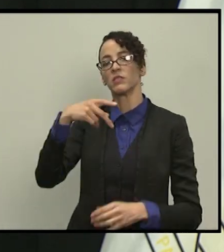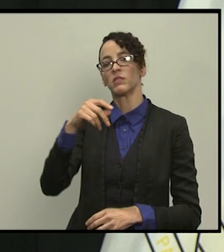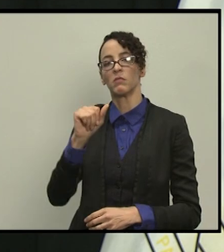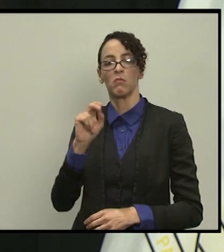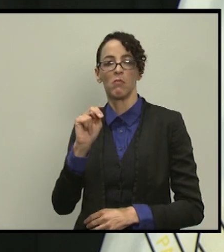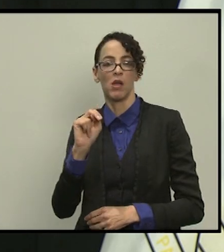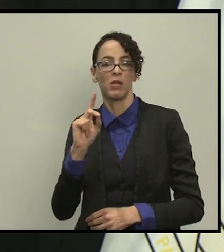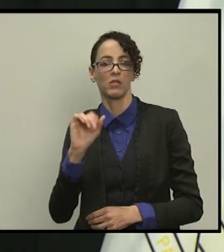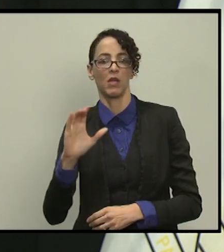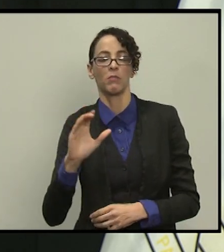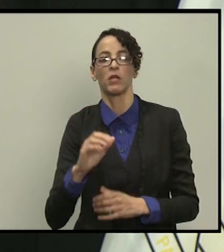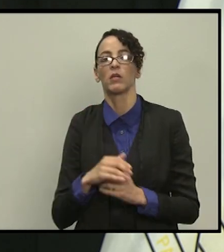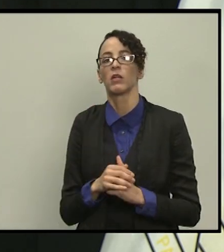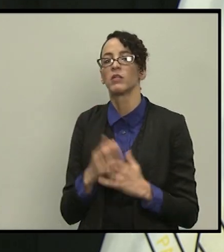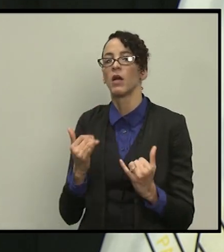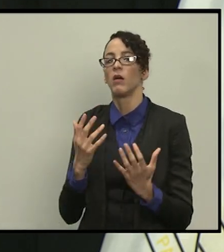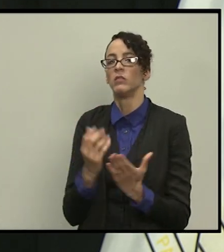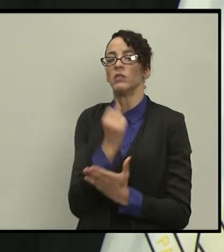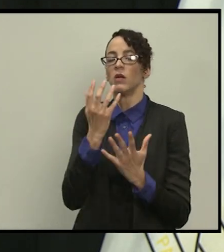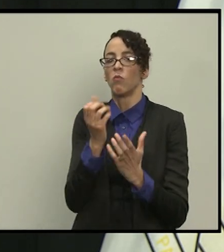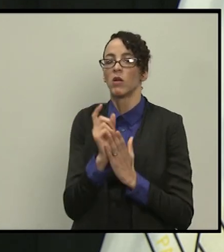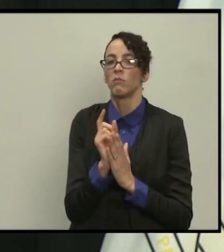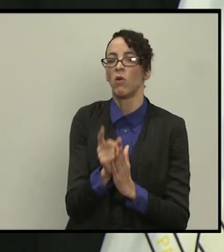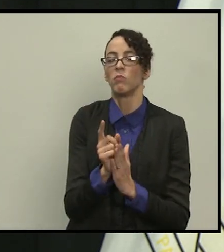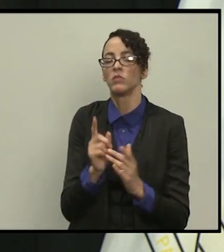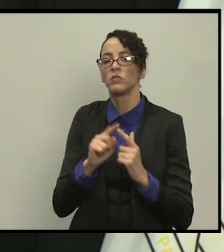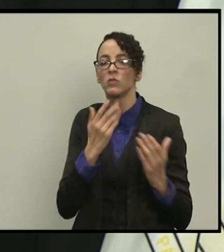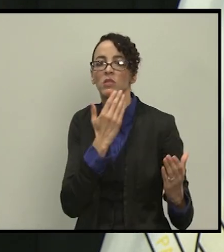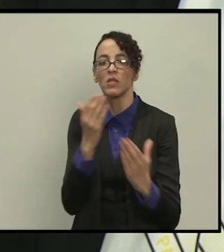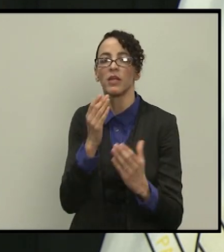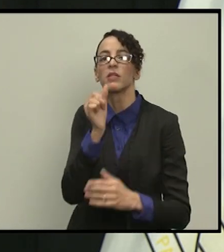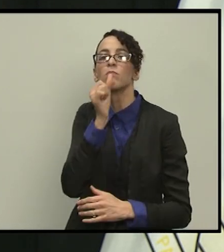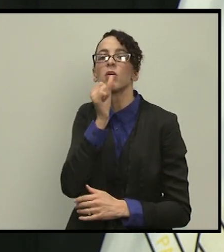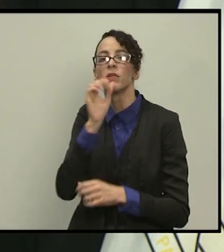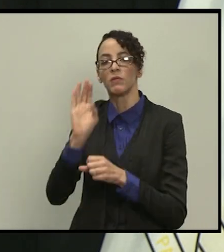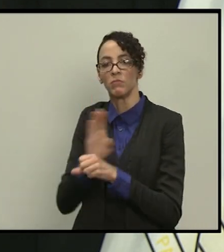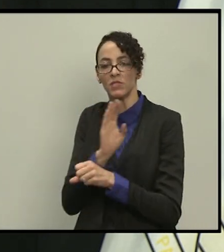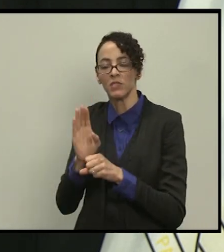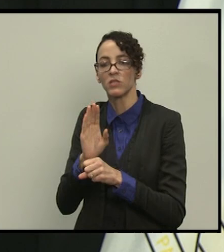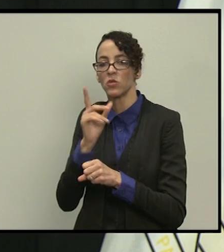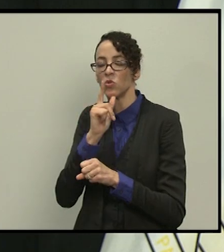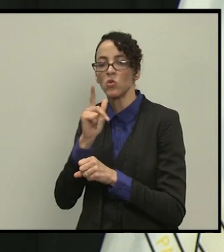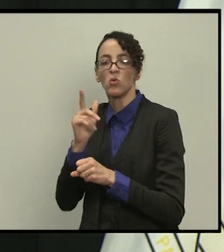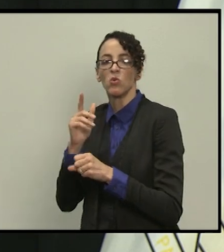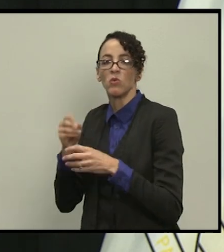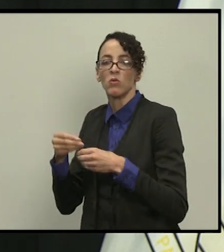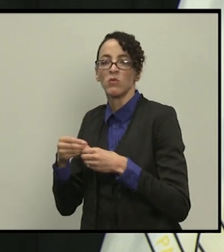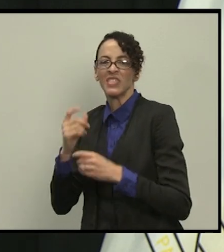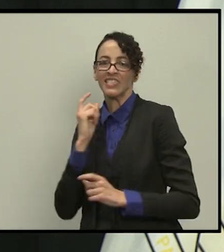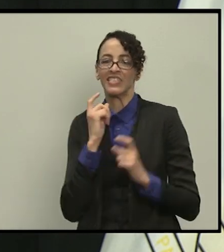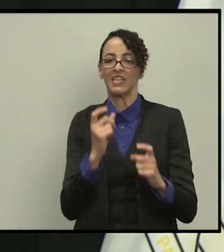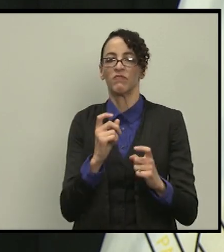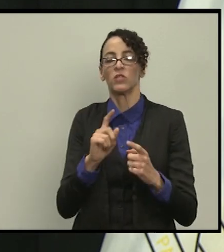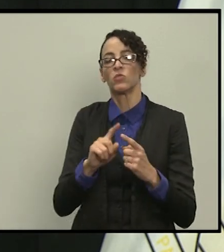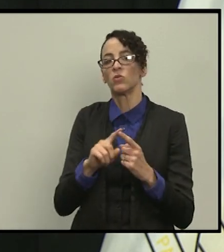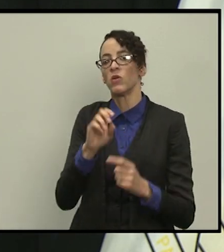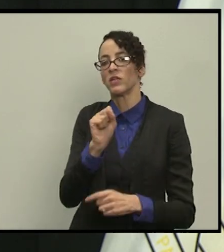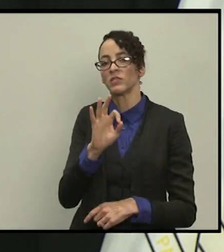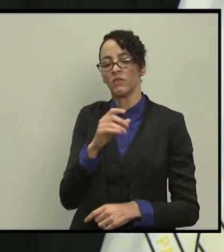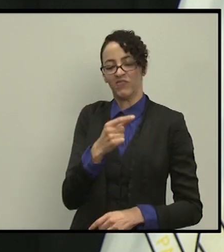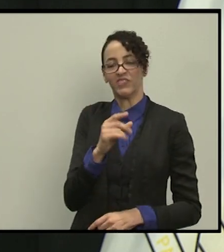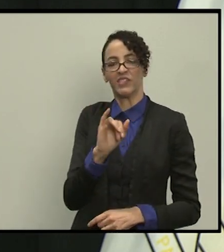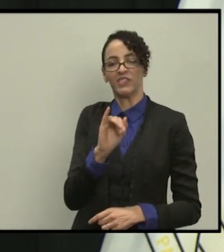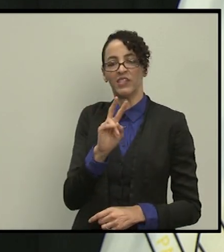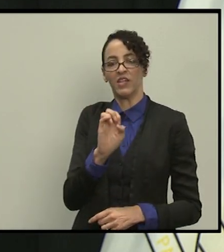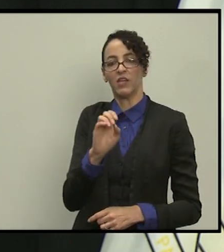the private sector, the people who have given to give to SF, and I'll talk more about that later on this week. But we've